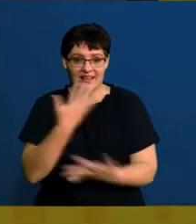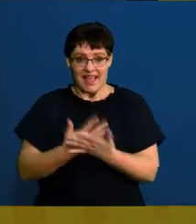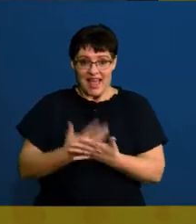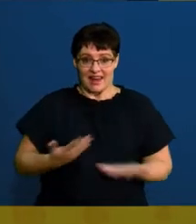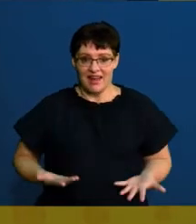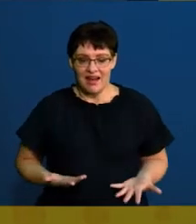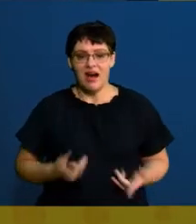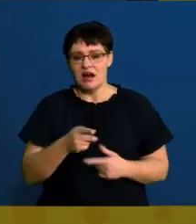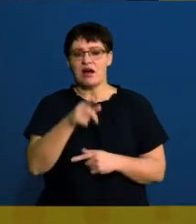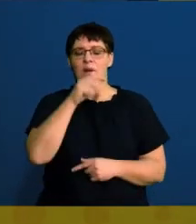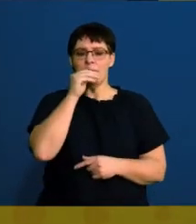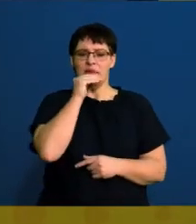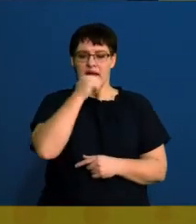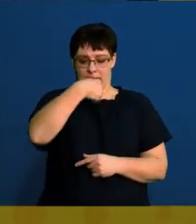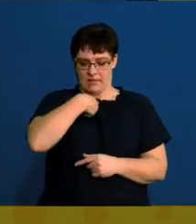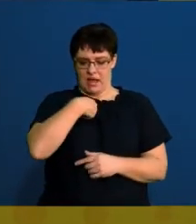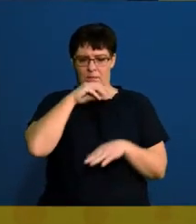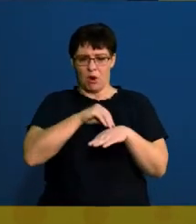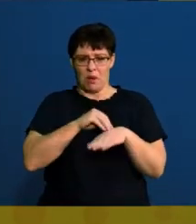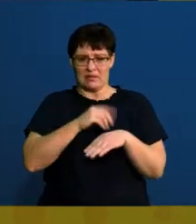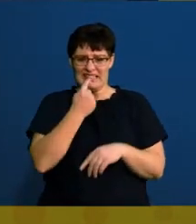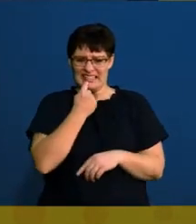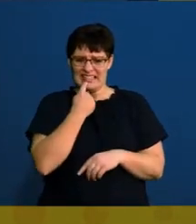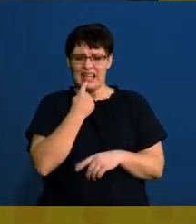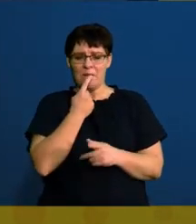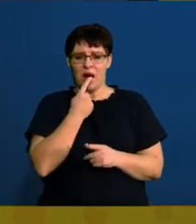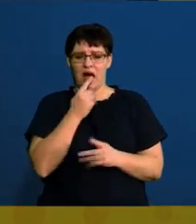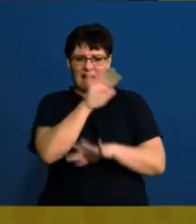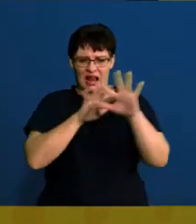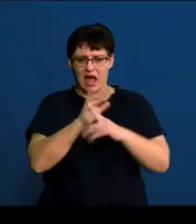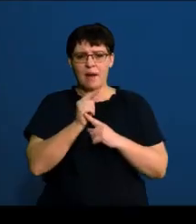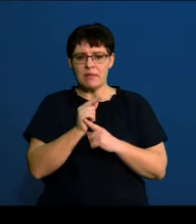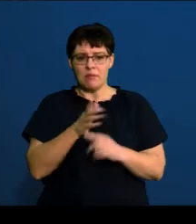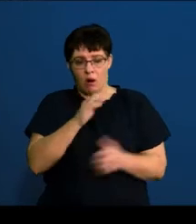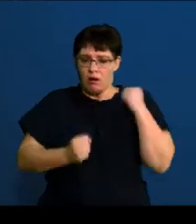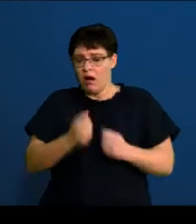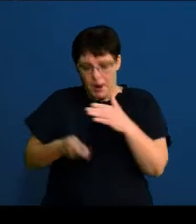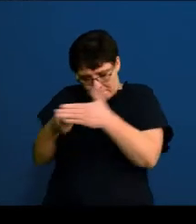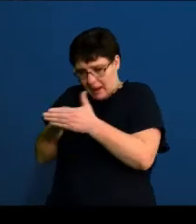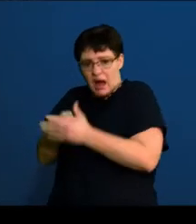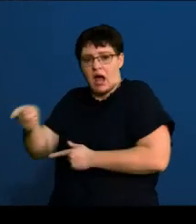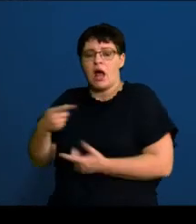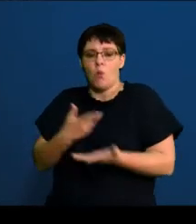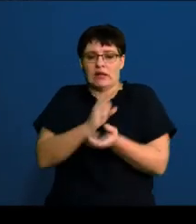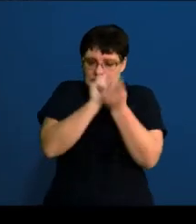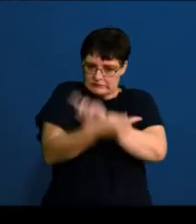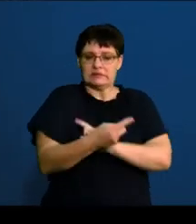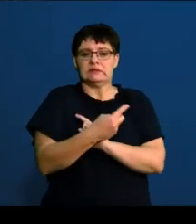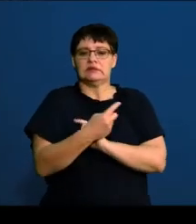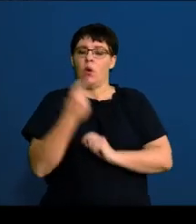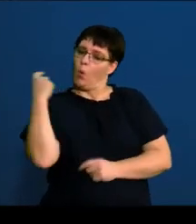something that somebody, if I had problems with my teeth and it was stained, I would run out and buy this product. Also, we obviously see